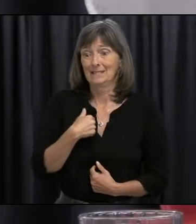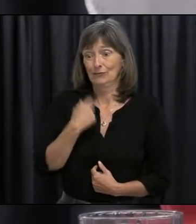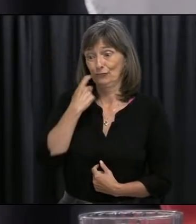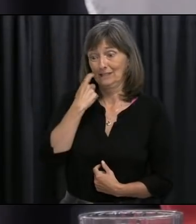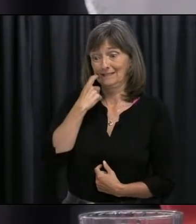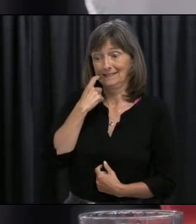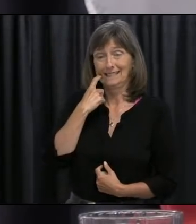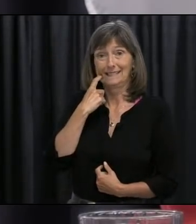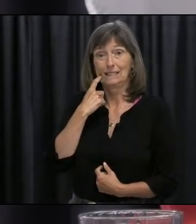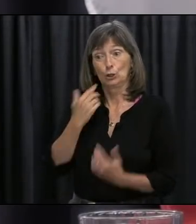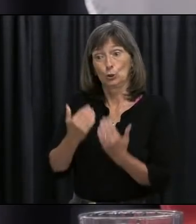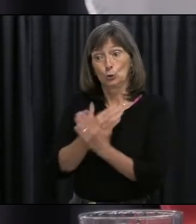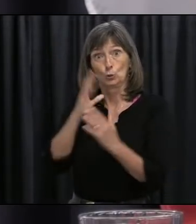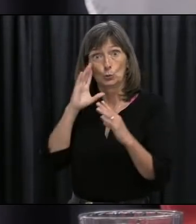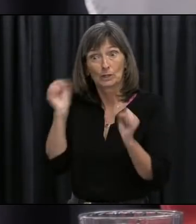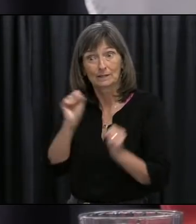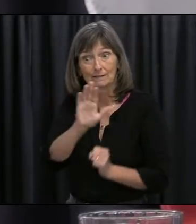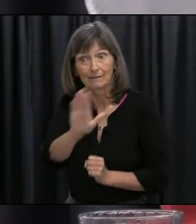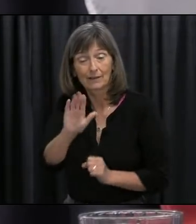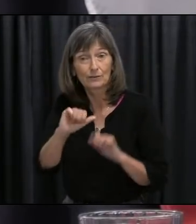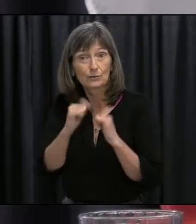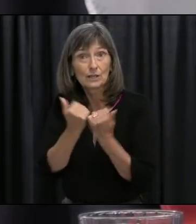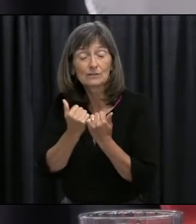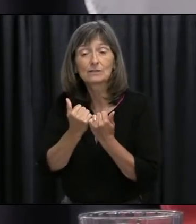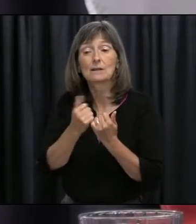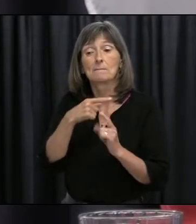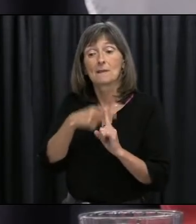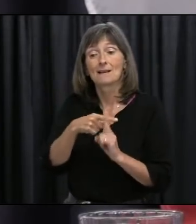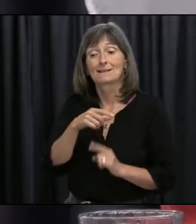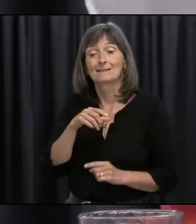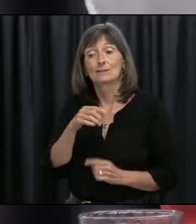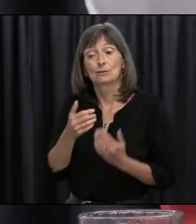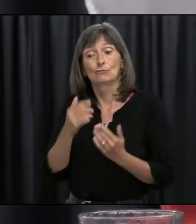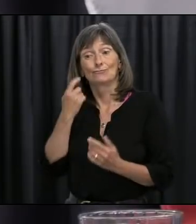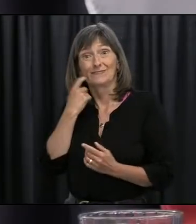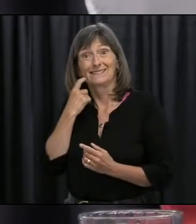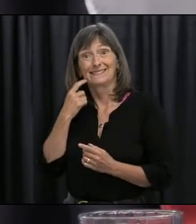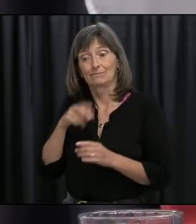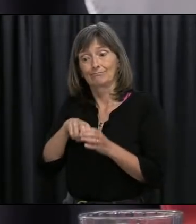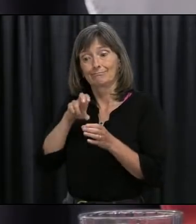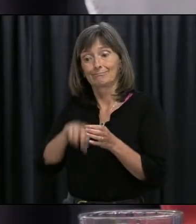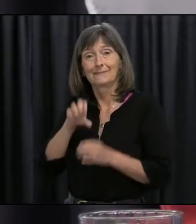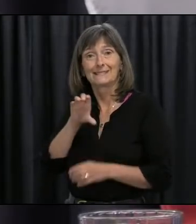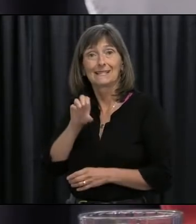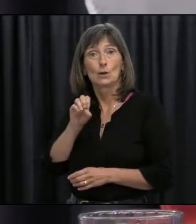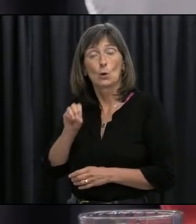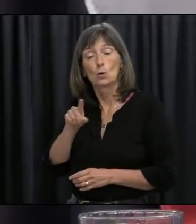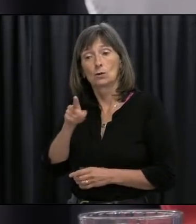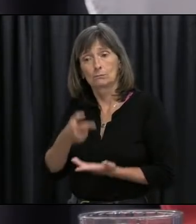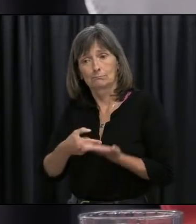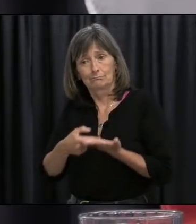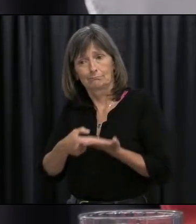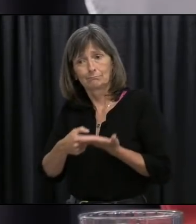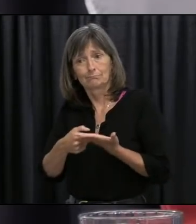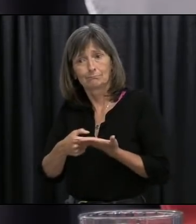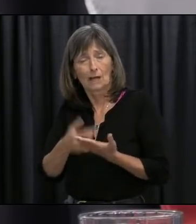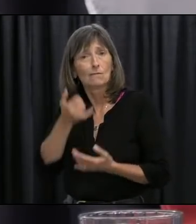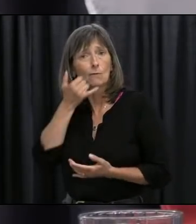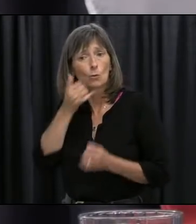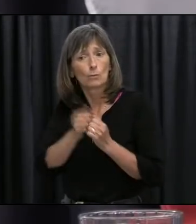president and the current president and CEO, virtually speaking. And really and